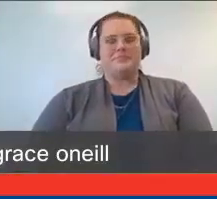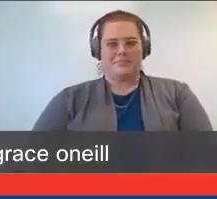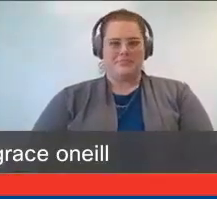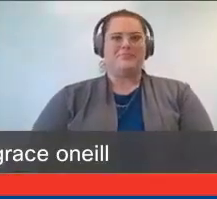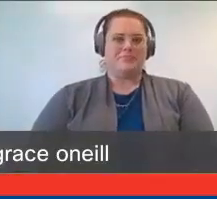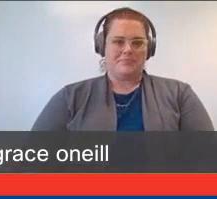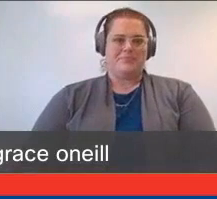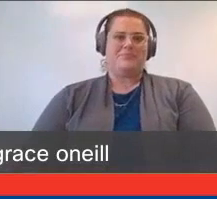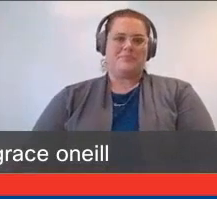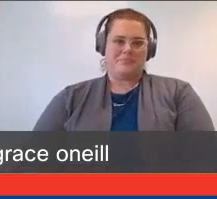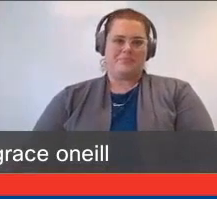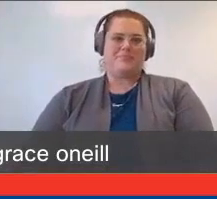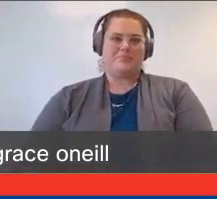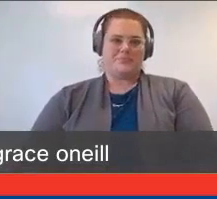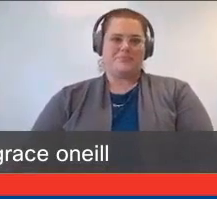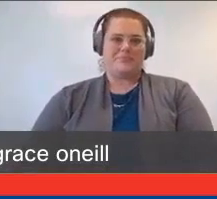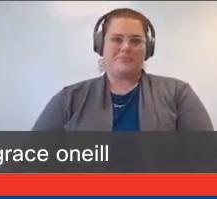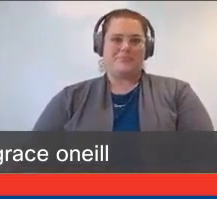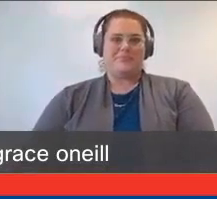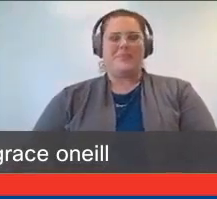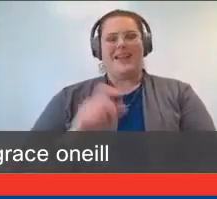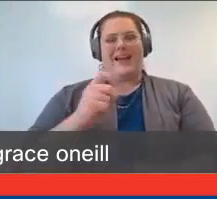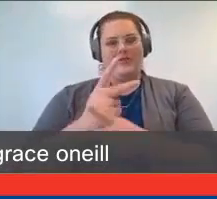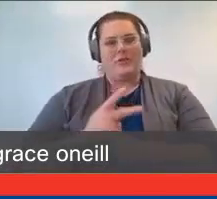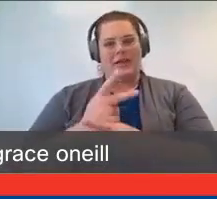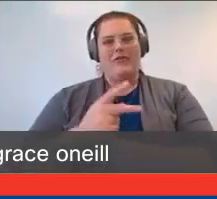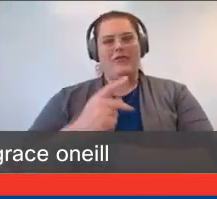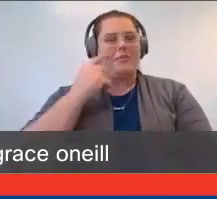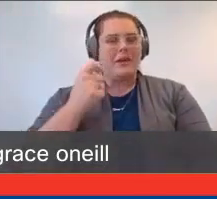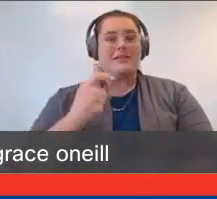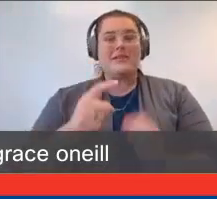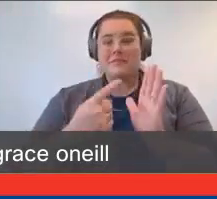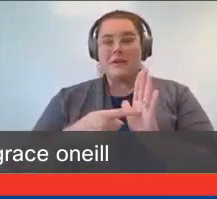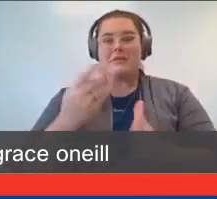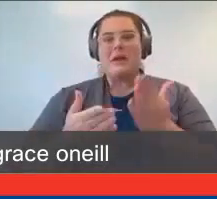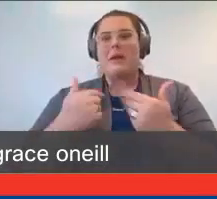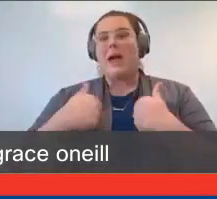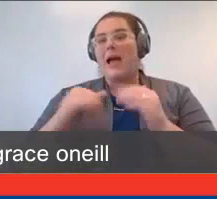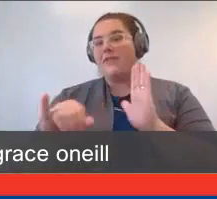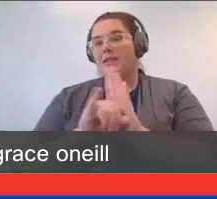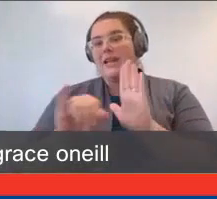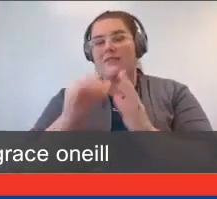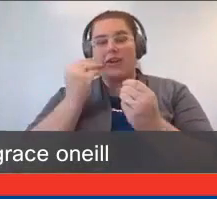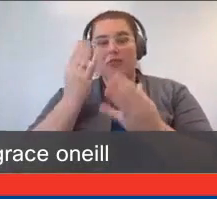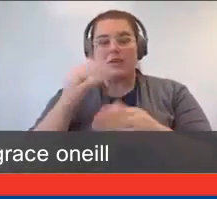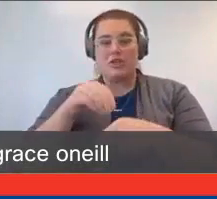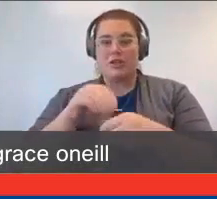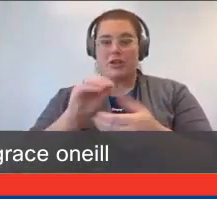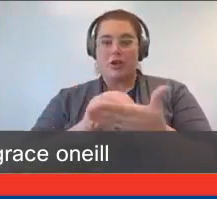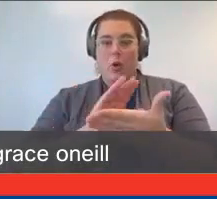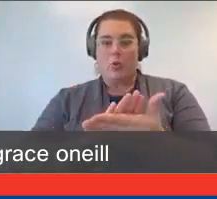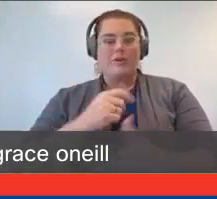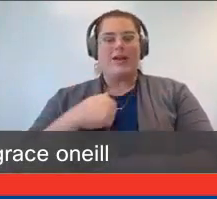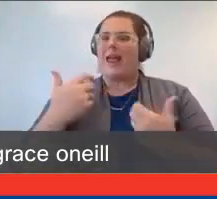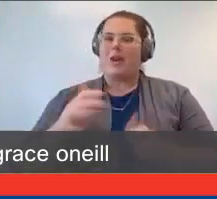Yes. I just need to be cautious because there are times that I may have identifying information in a note, and I certainly would want to share that